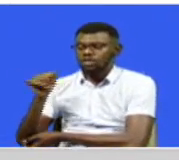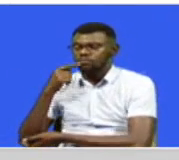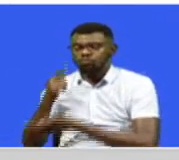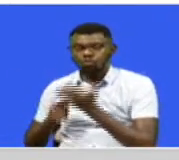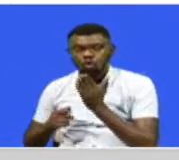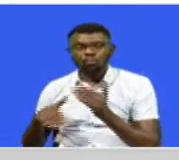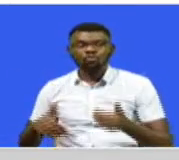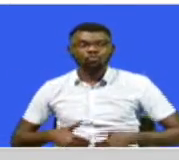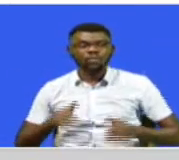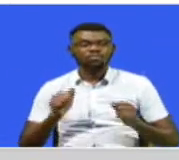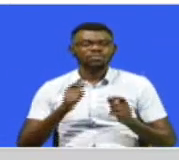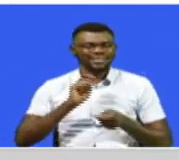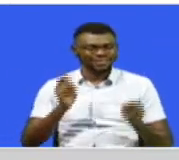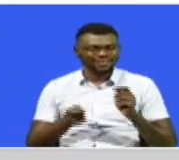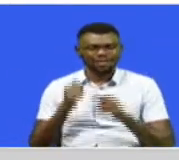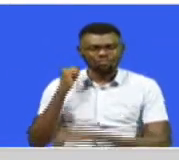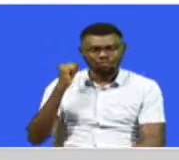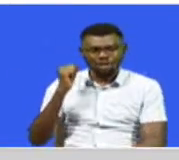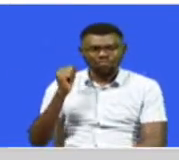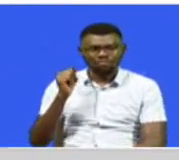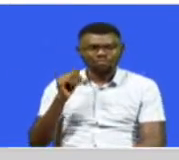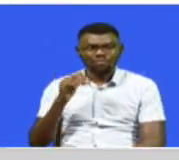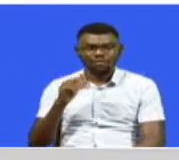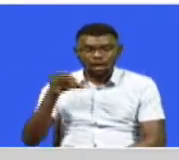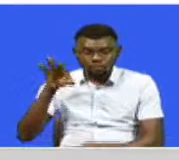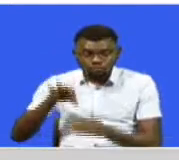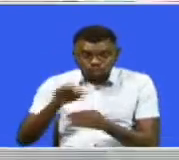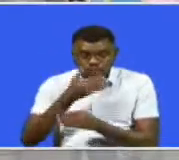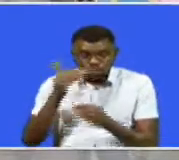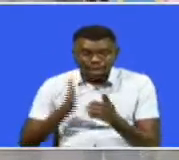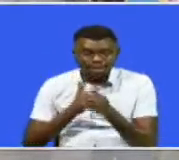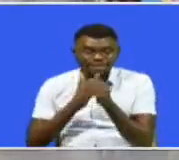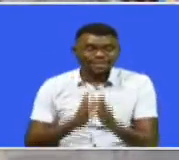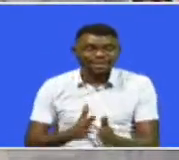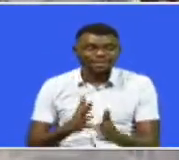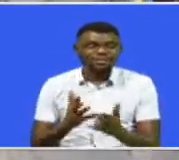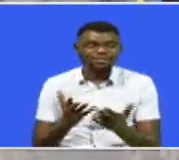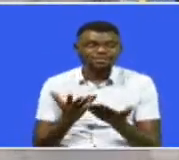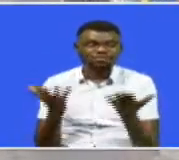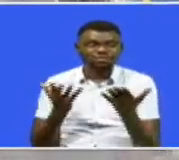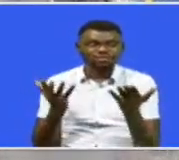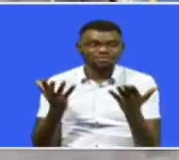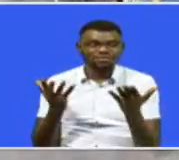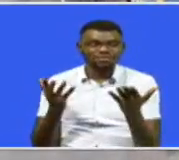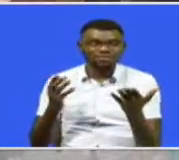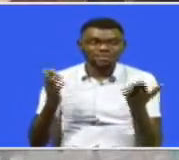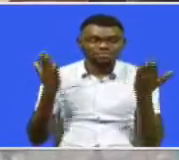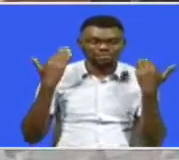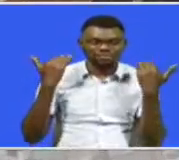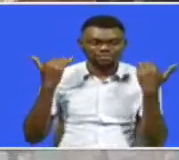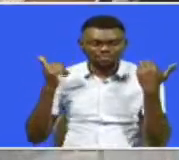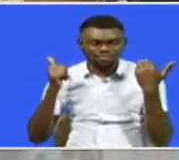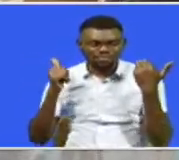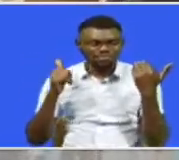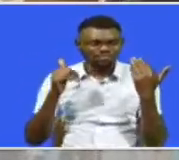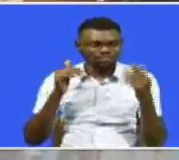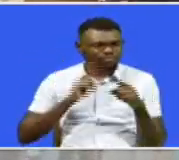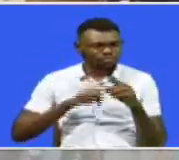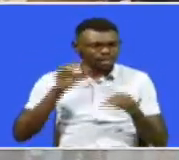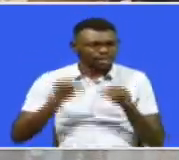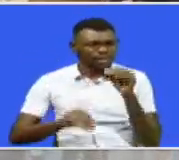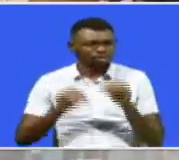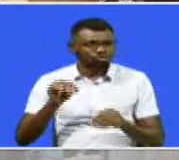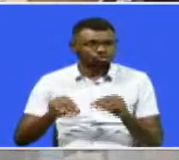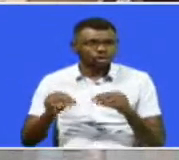local politics and elect better leaders. He was speaking in Nkubu, that's in the county of Meru, during the election